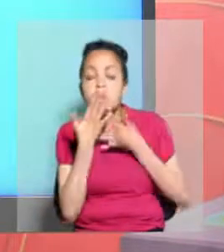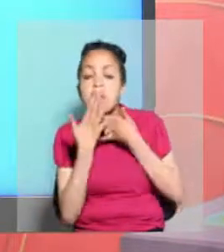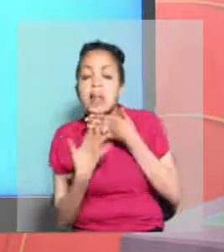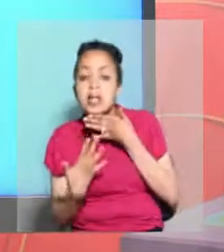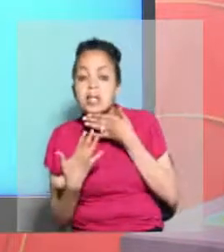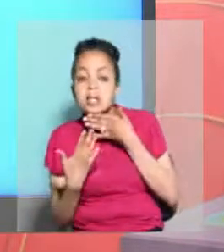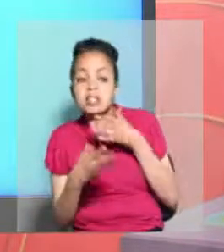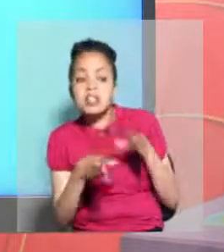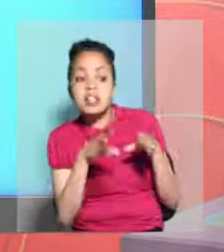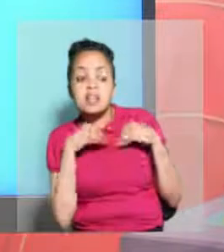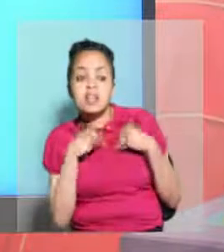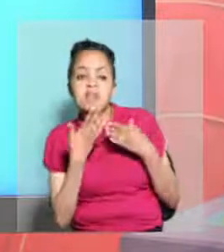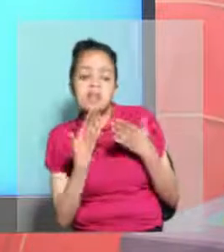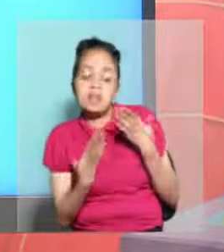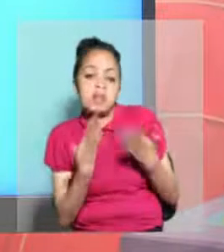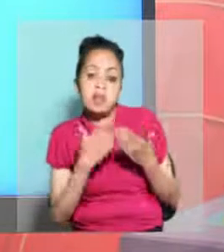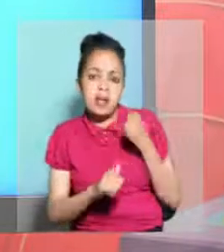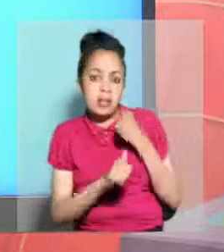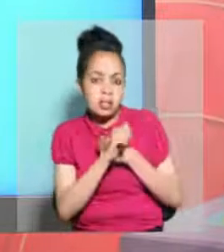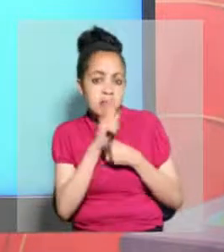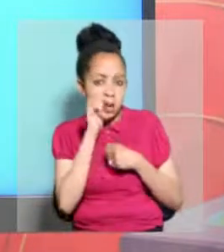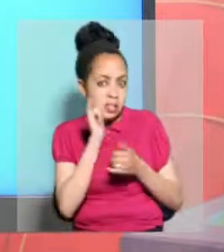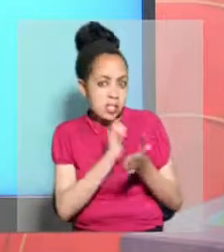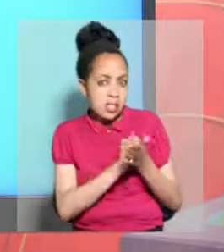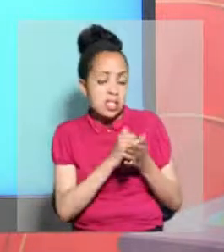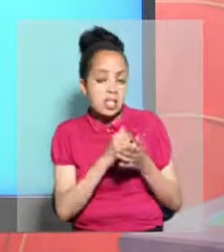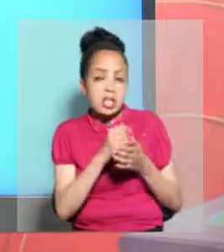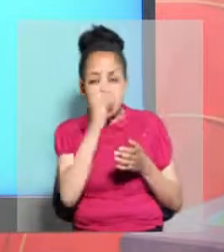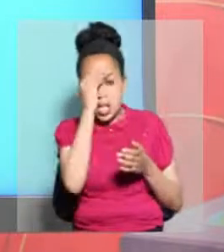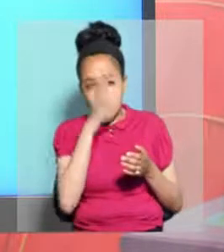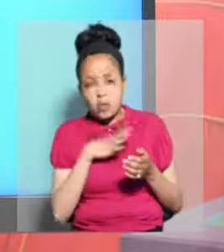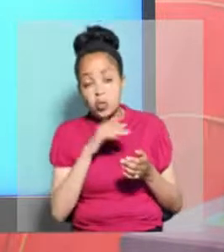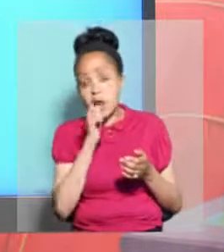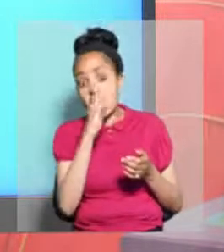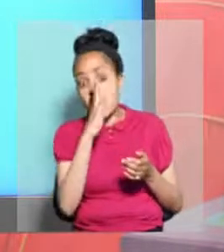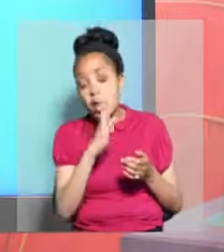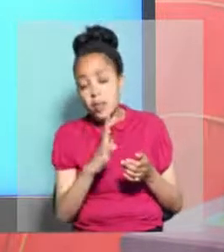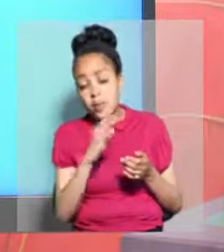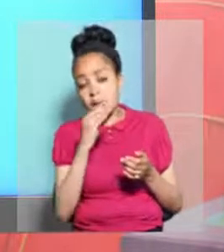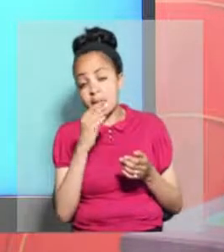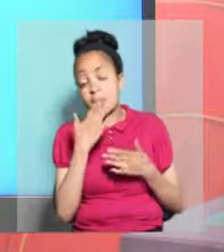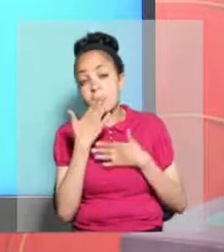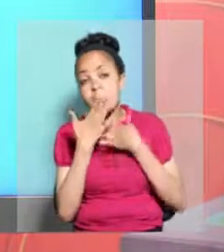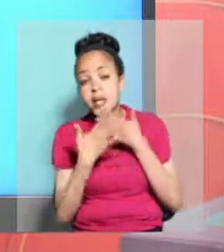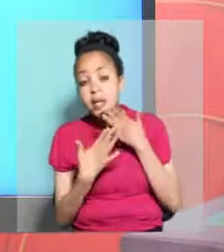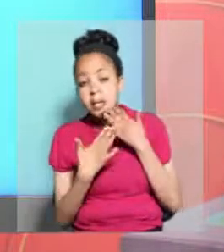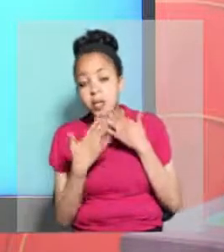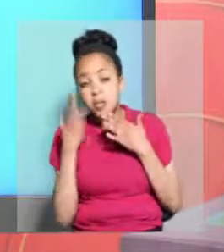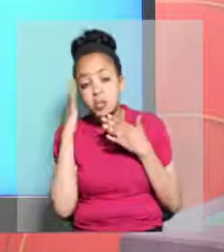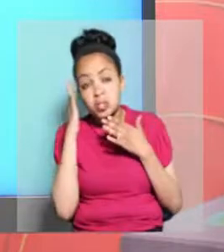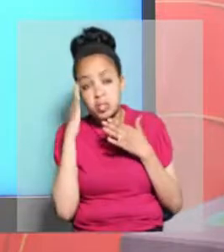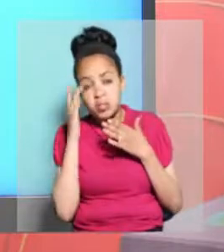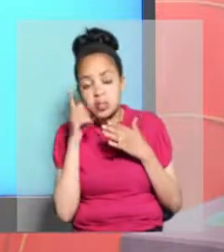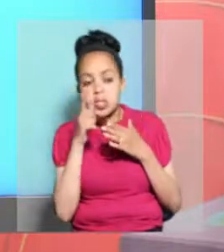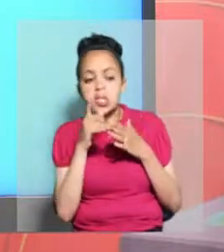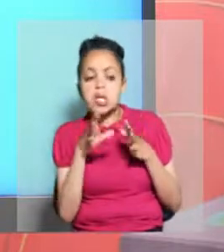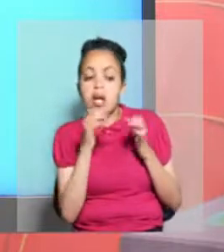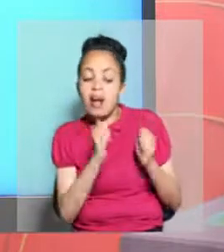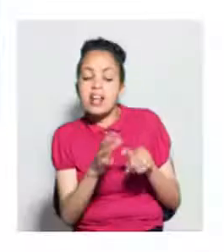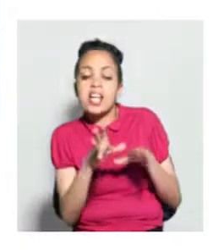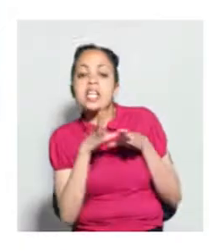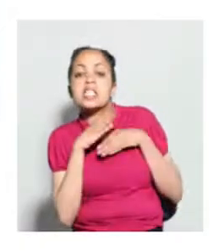type. By that, an individual with AB blood group are considered as universal